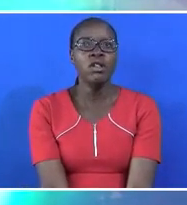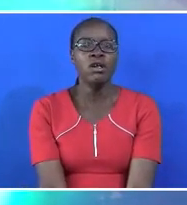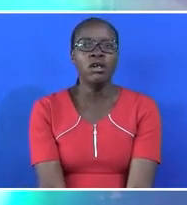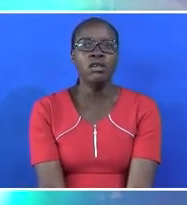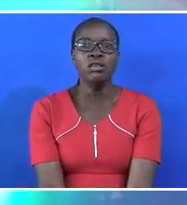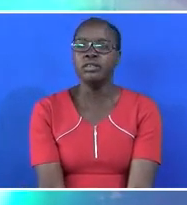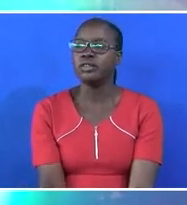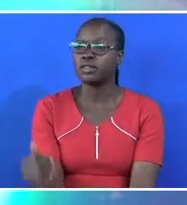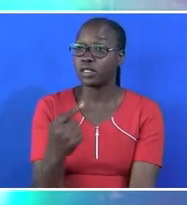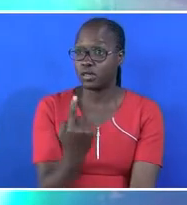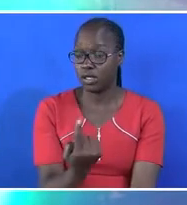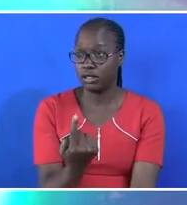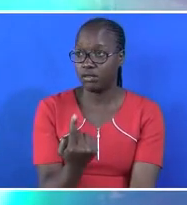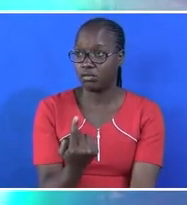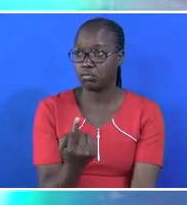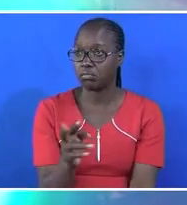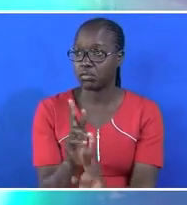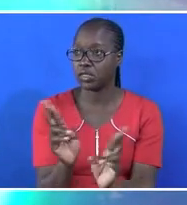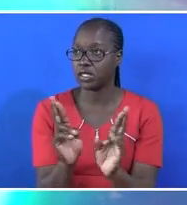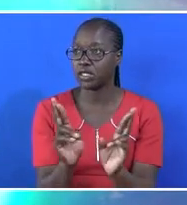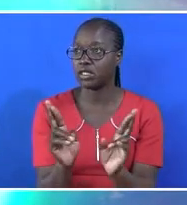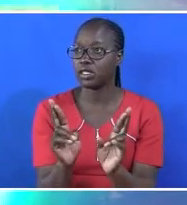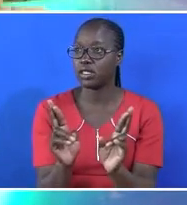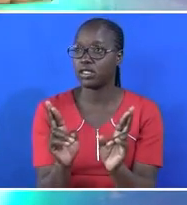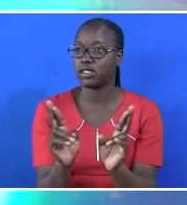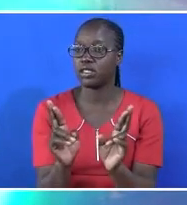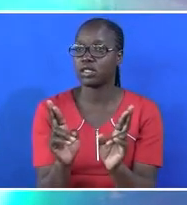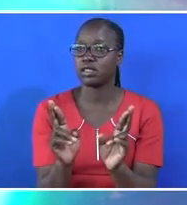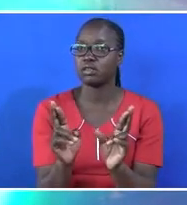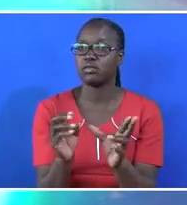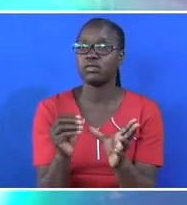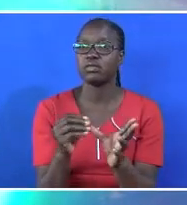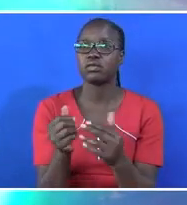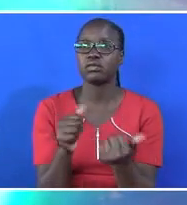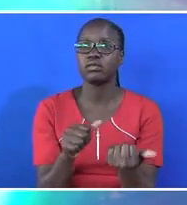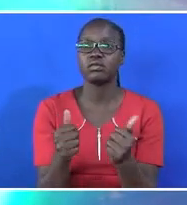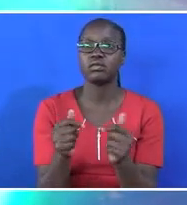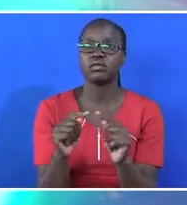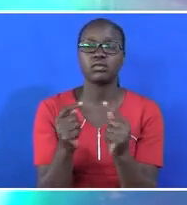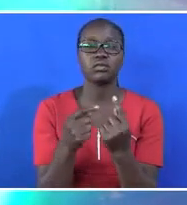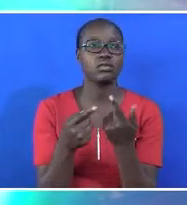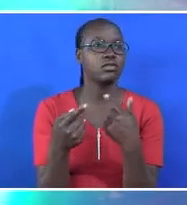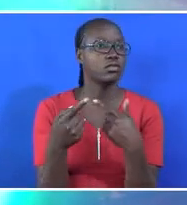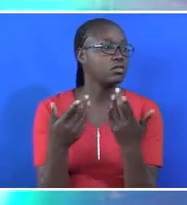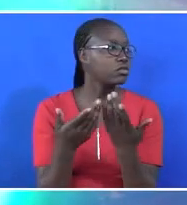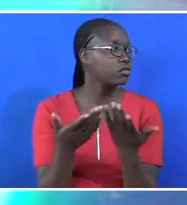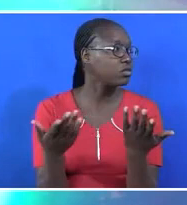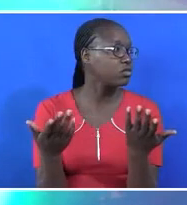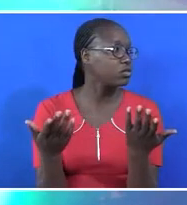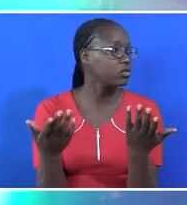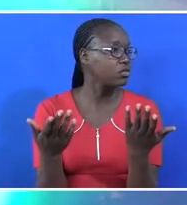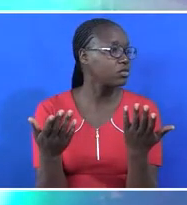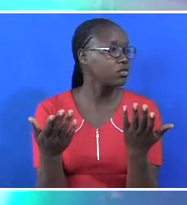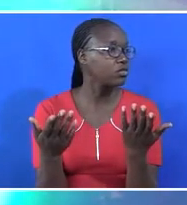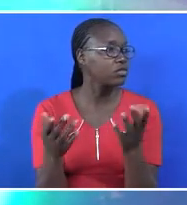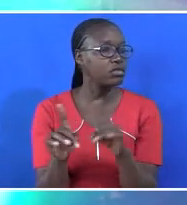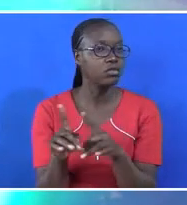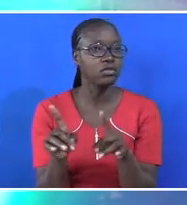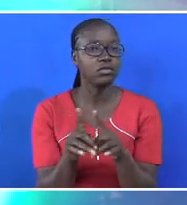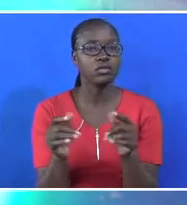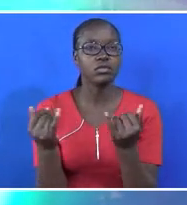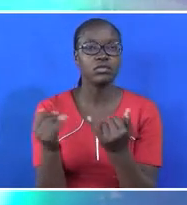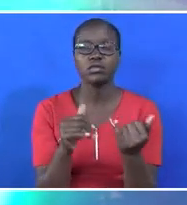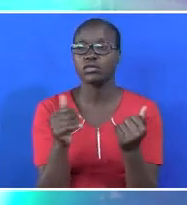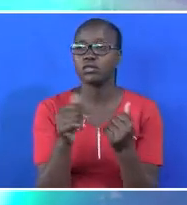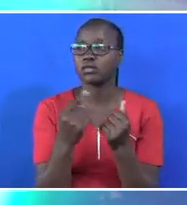Is there anyone who wants to come? I want to ask the baptismal team to come up front, as we also invite